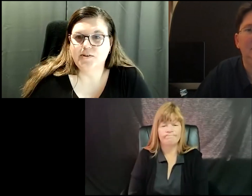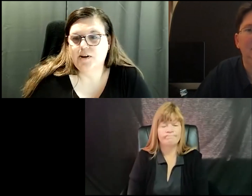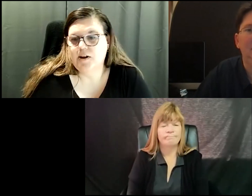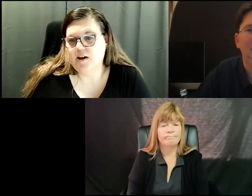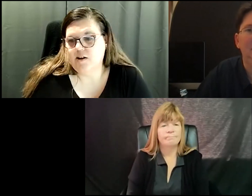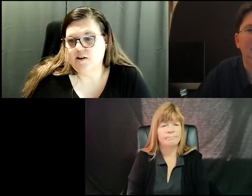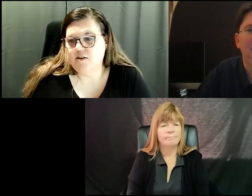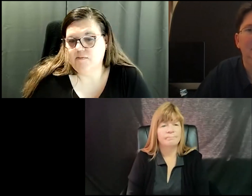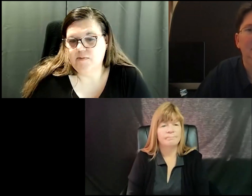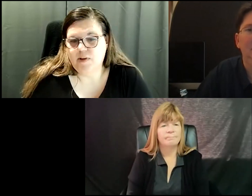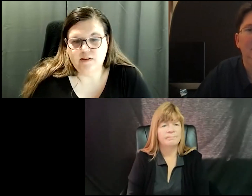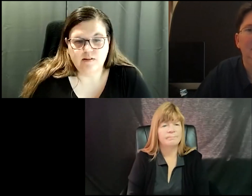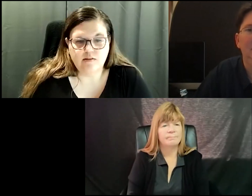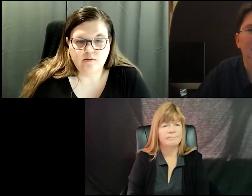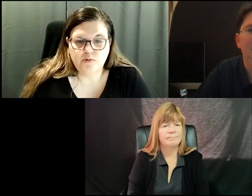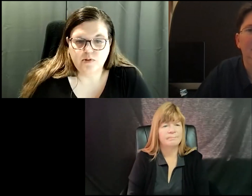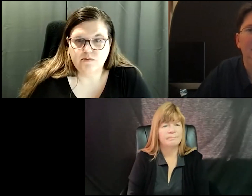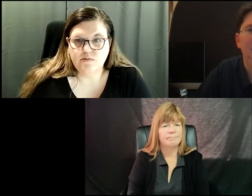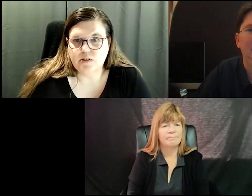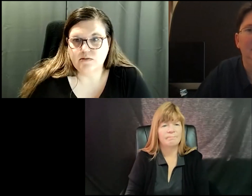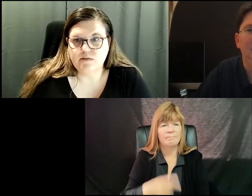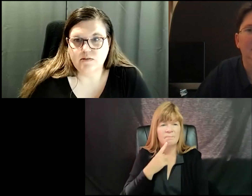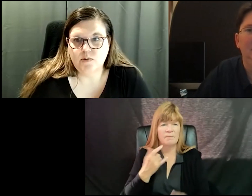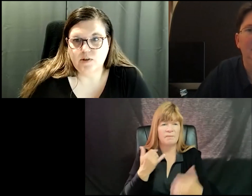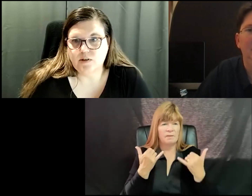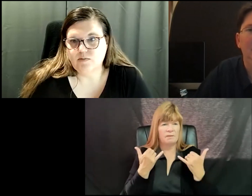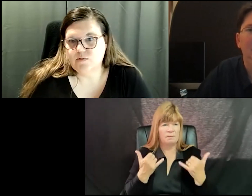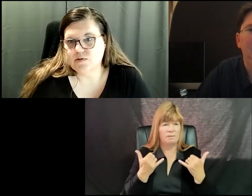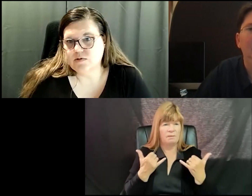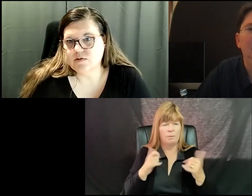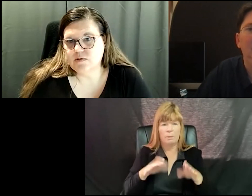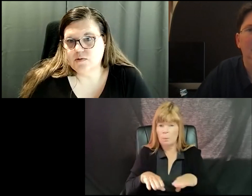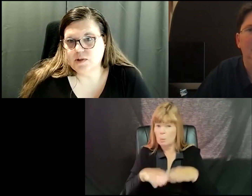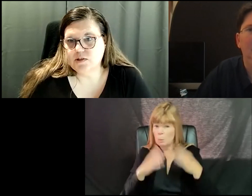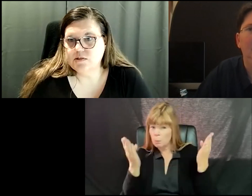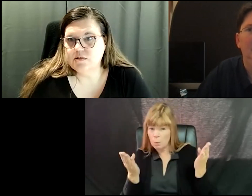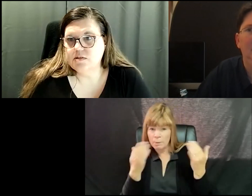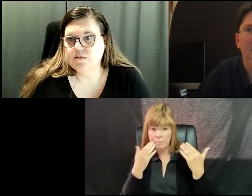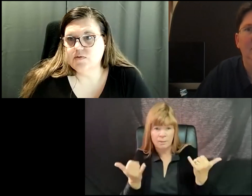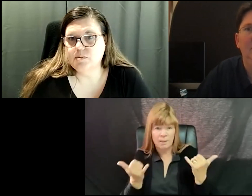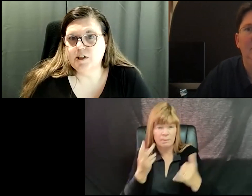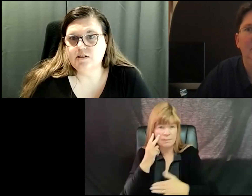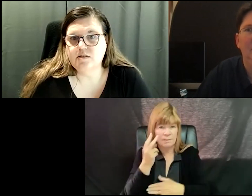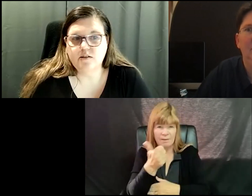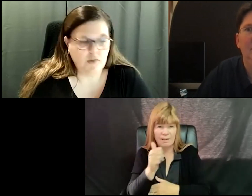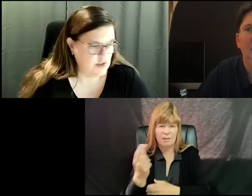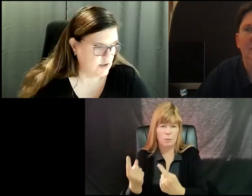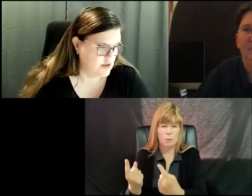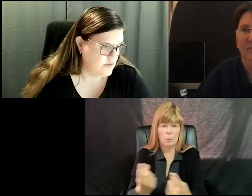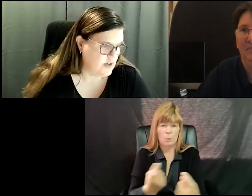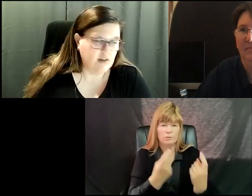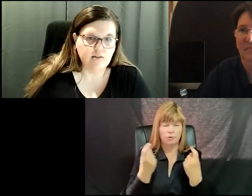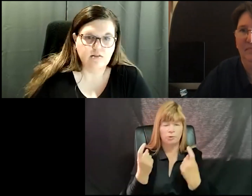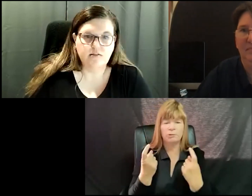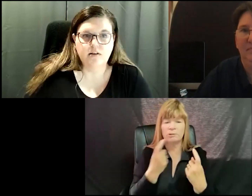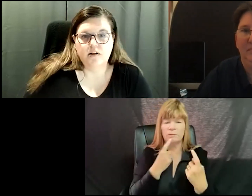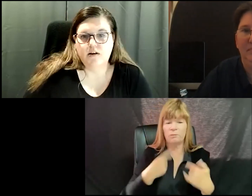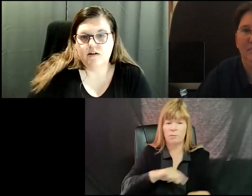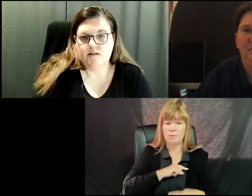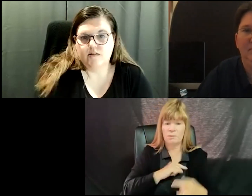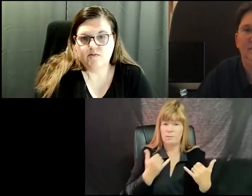So I think at this point we can open it up for questions. If anybody has any questions for